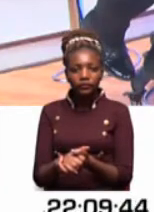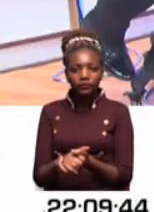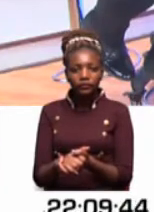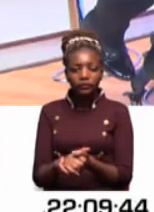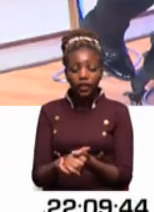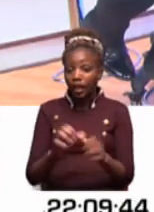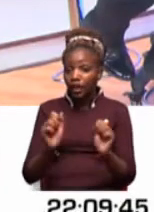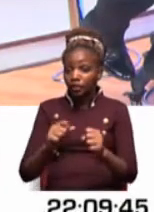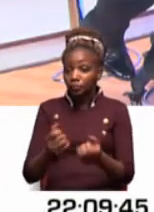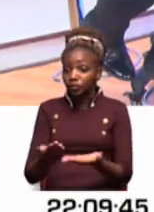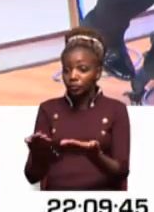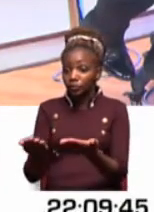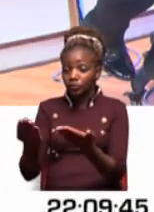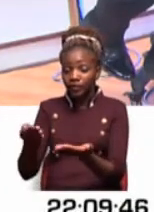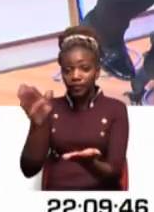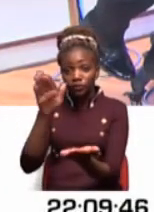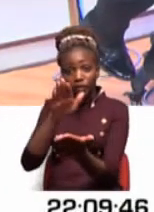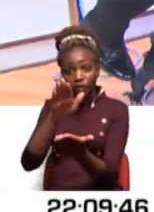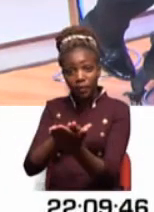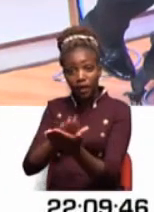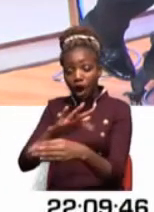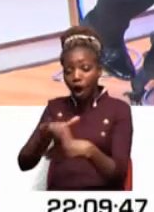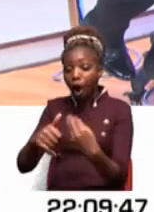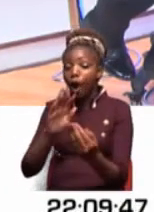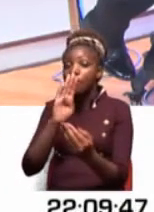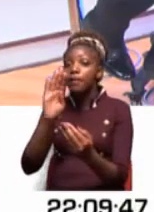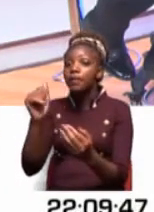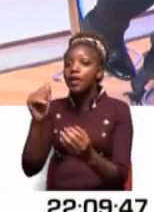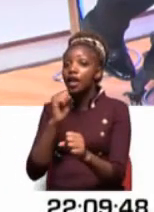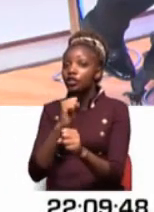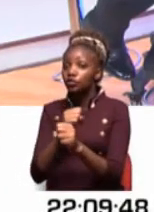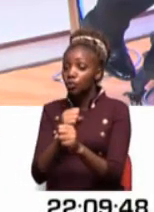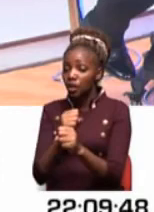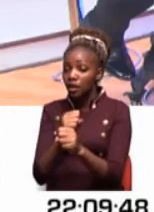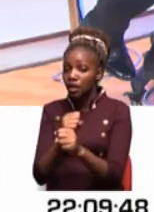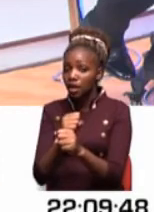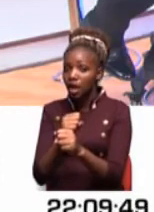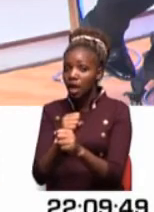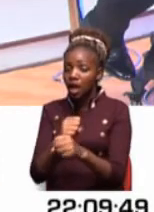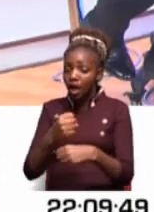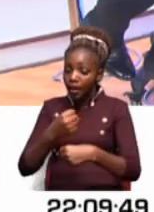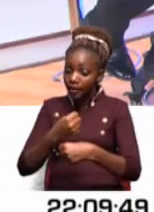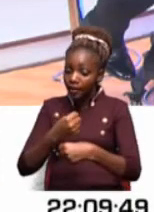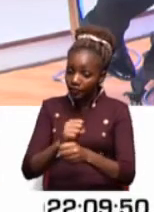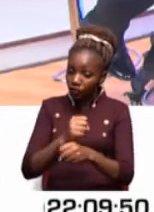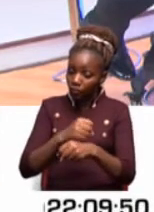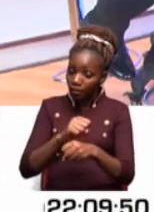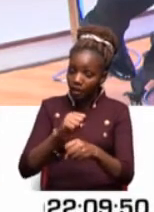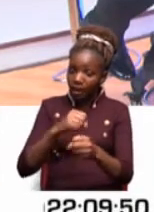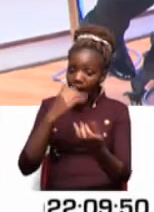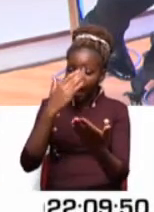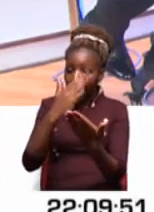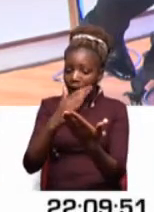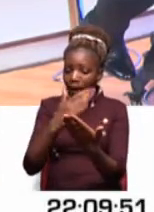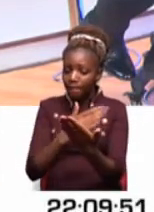Mm-hmm. All that BBI is trying to do is to create a formula that